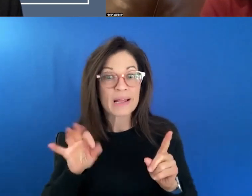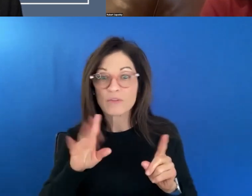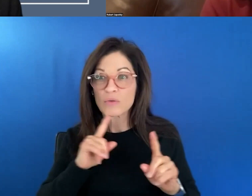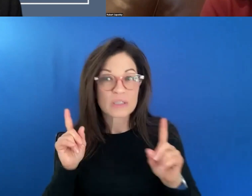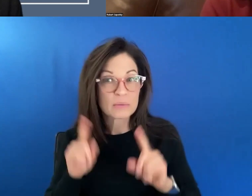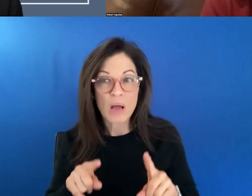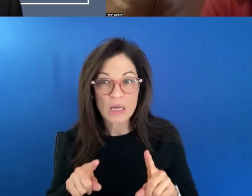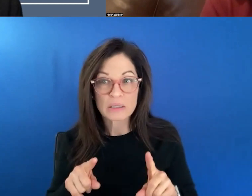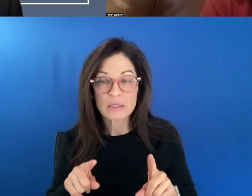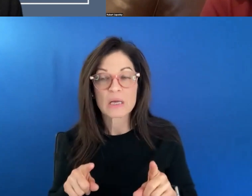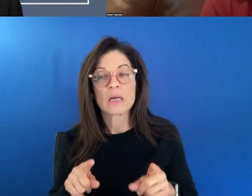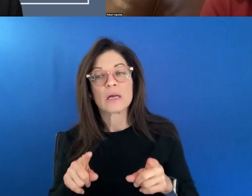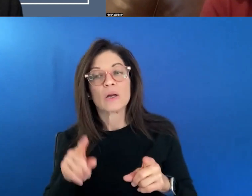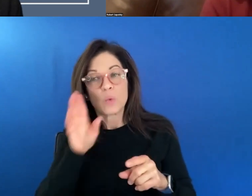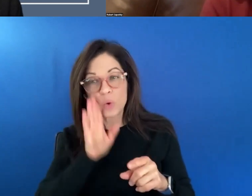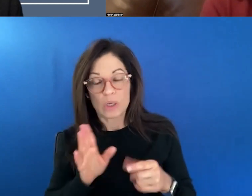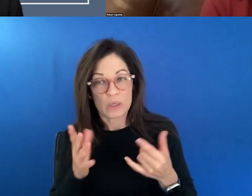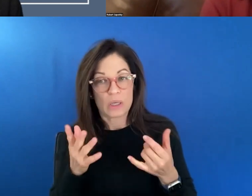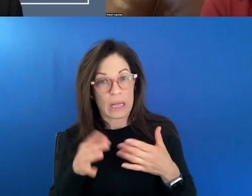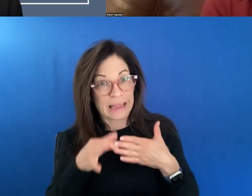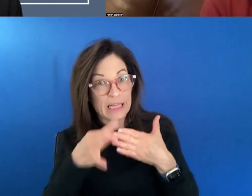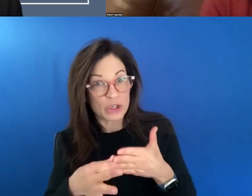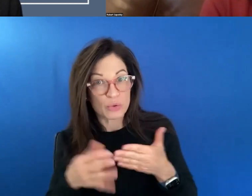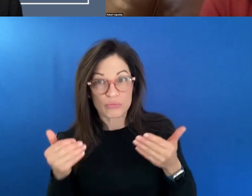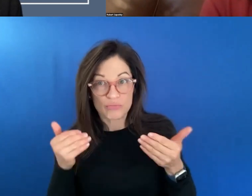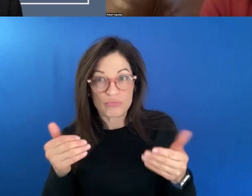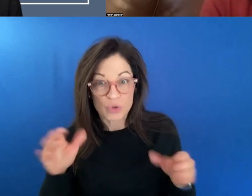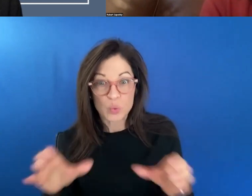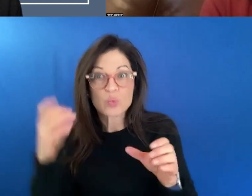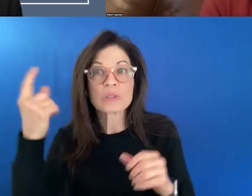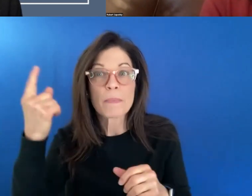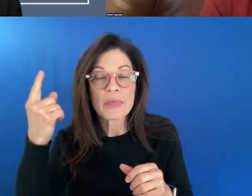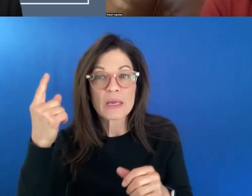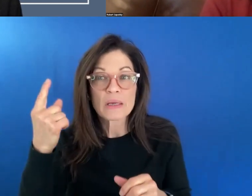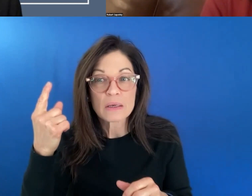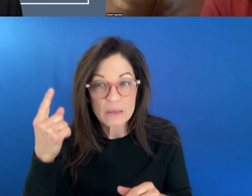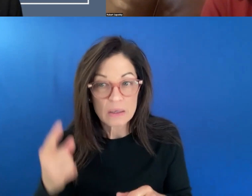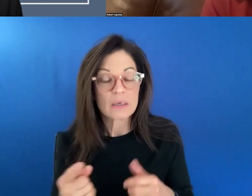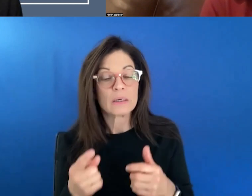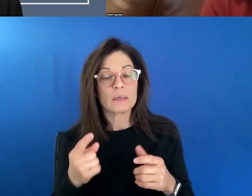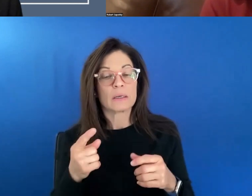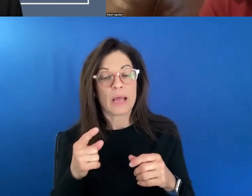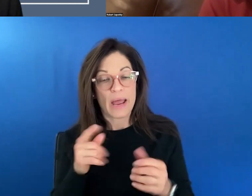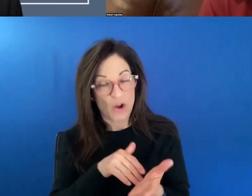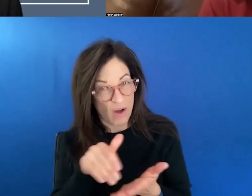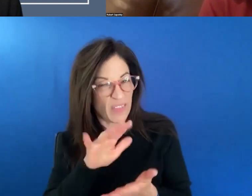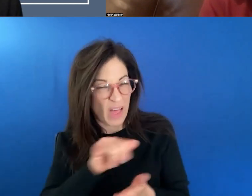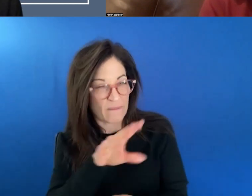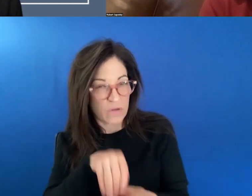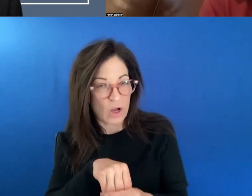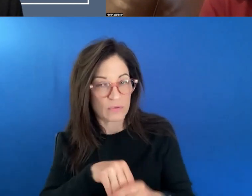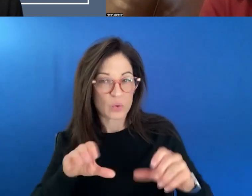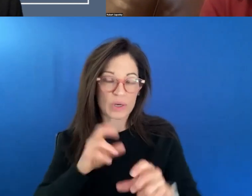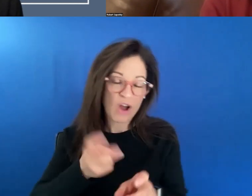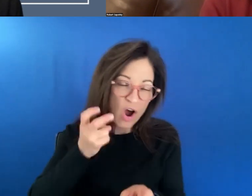is one that actually leads you to acting and acting upon it, and acting upon it often involves doing the